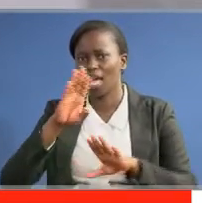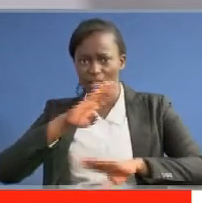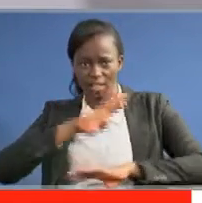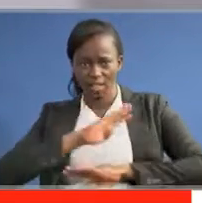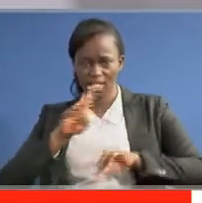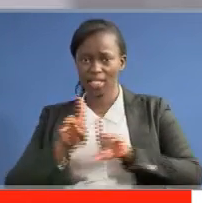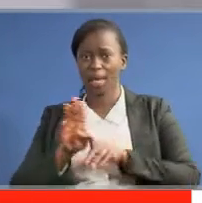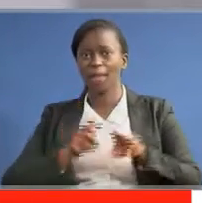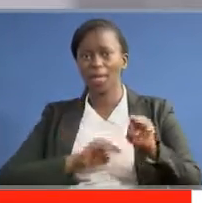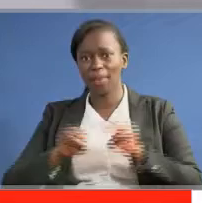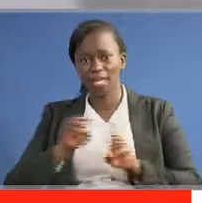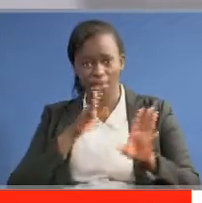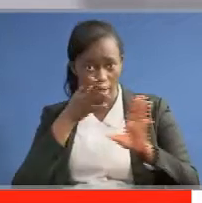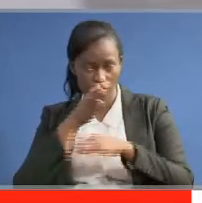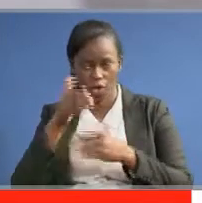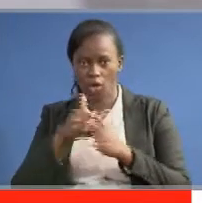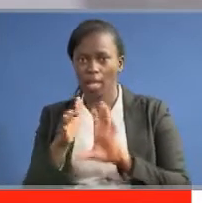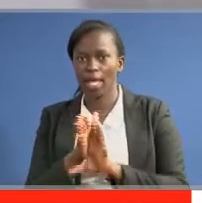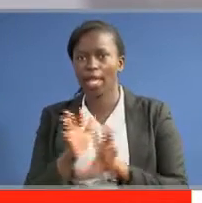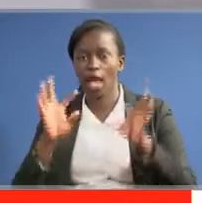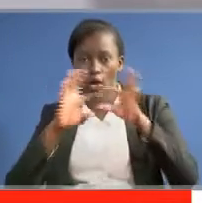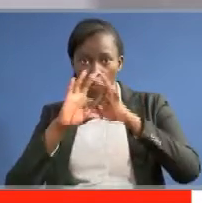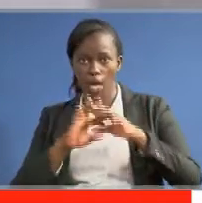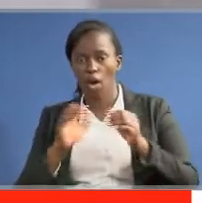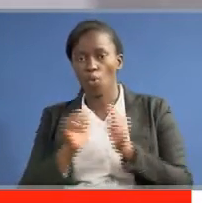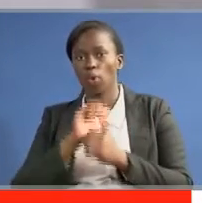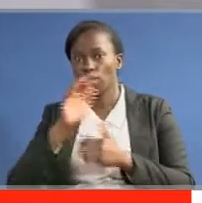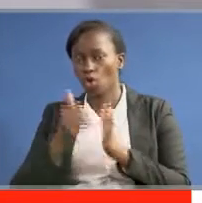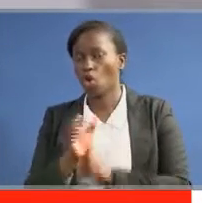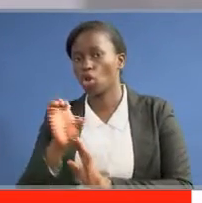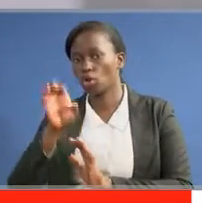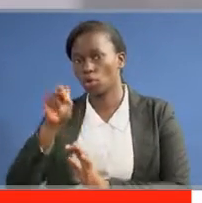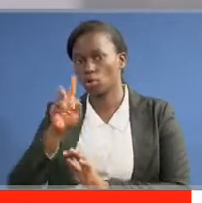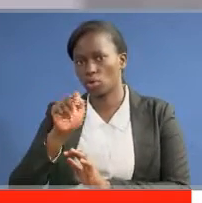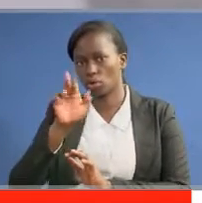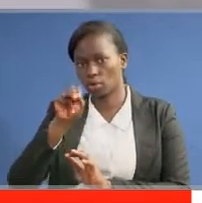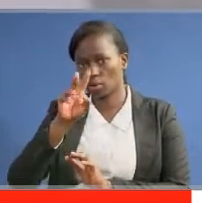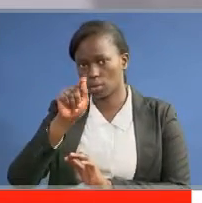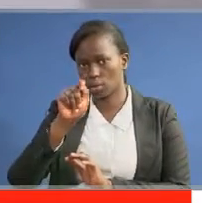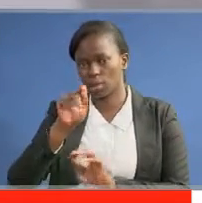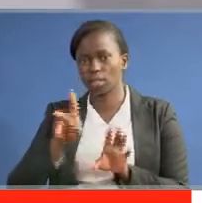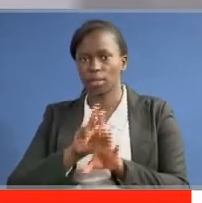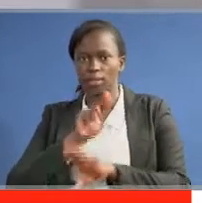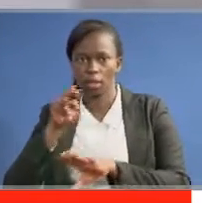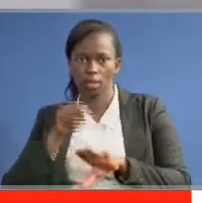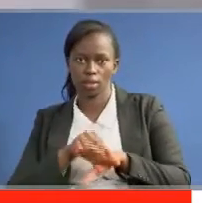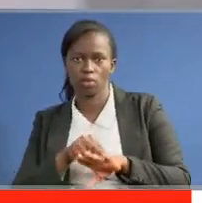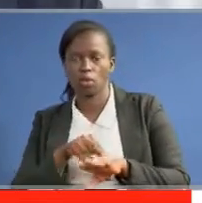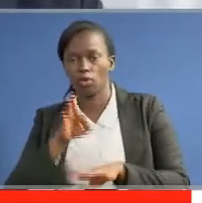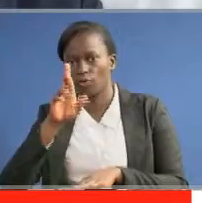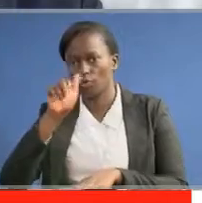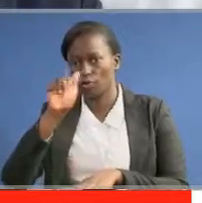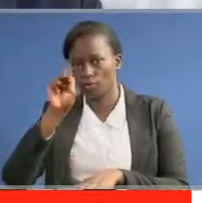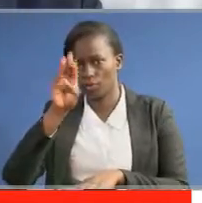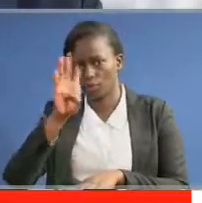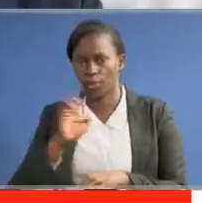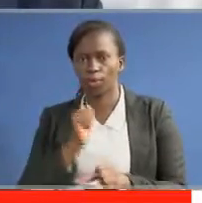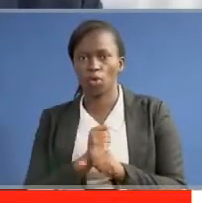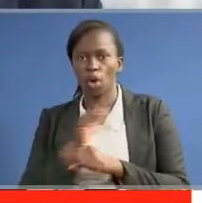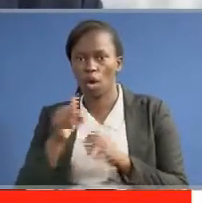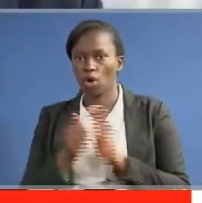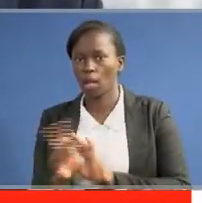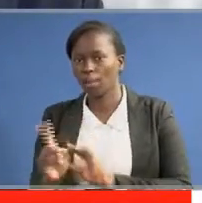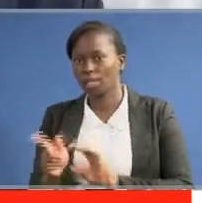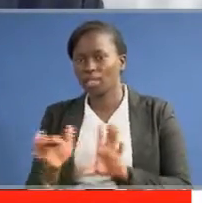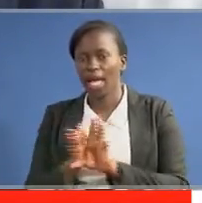effective management of the corporation within the context of national trade policy frameworks. Waziri